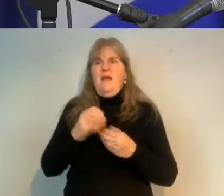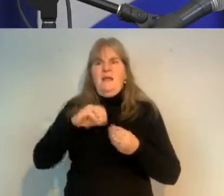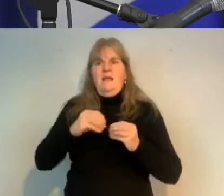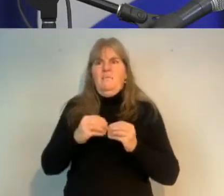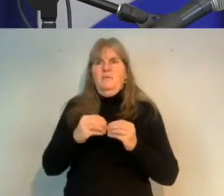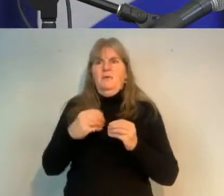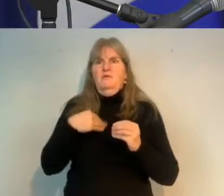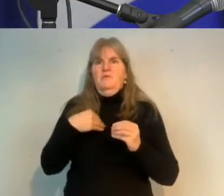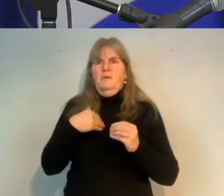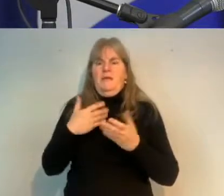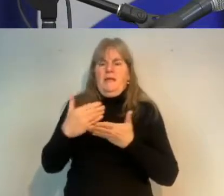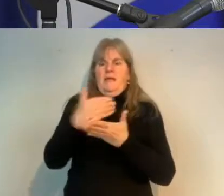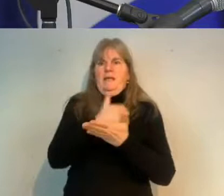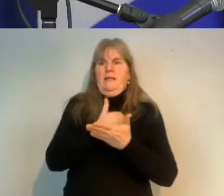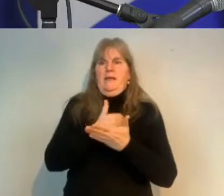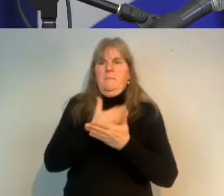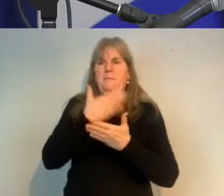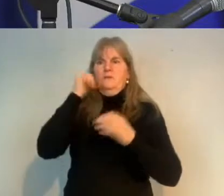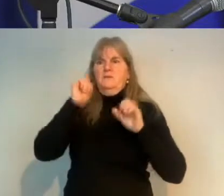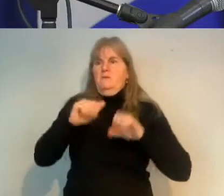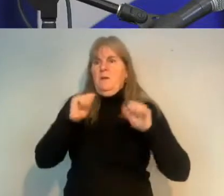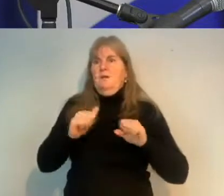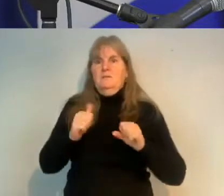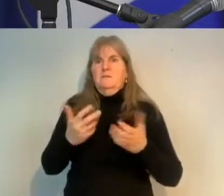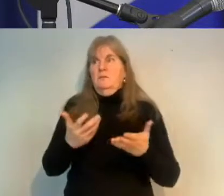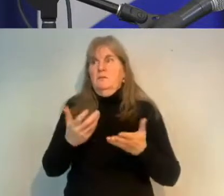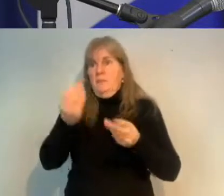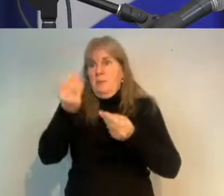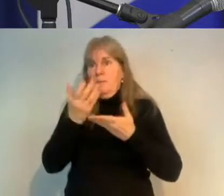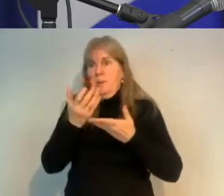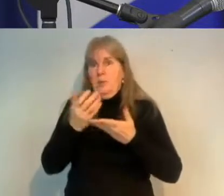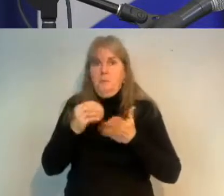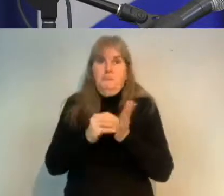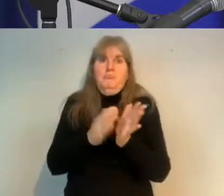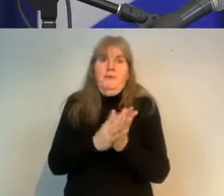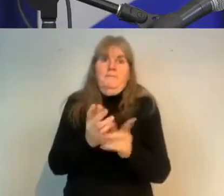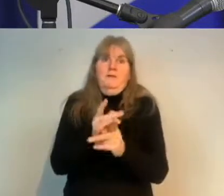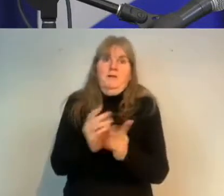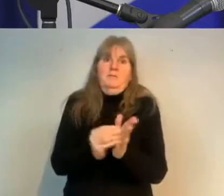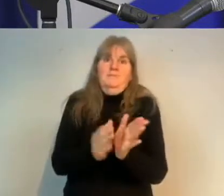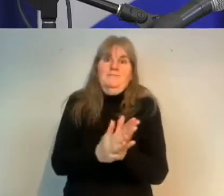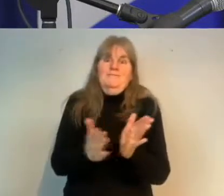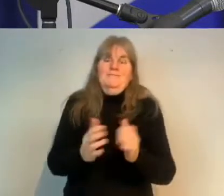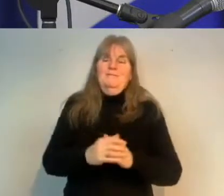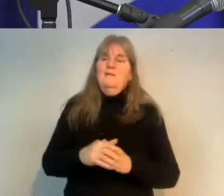live. Thank you. Thank you. Jackie, do you have a second question?